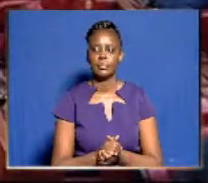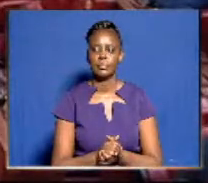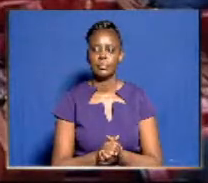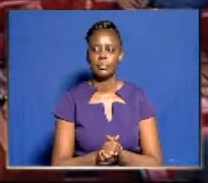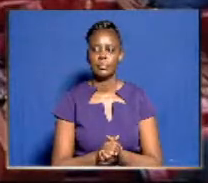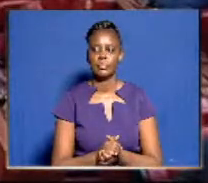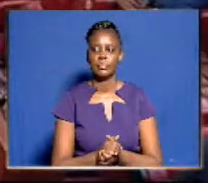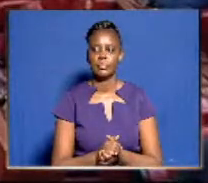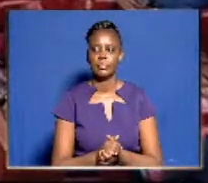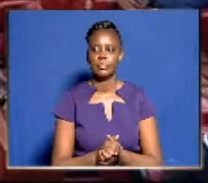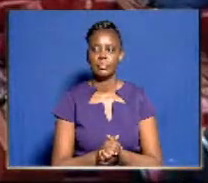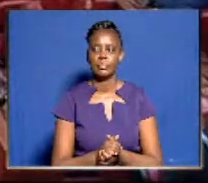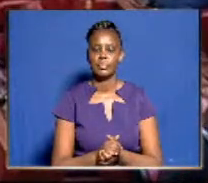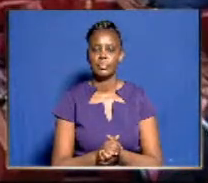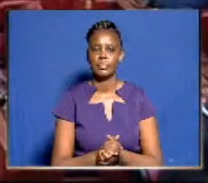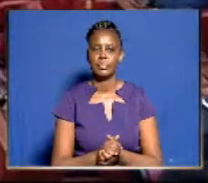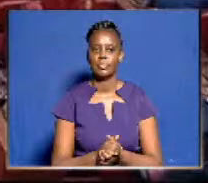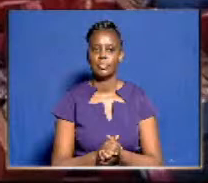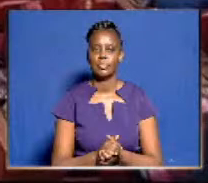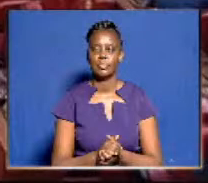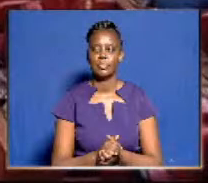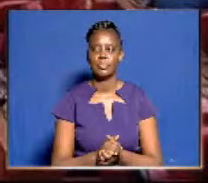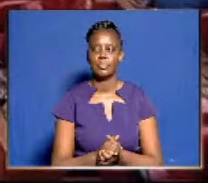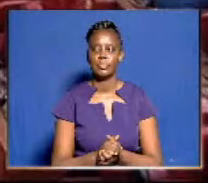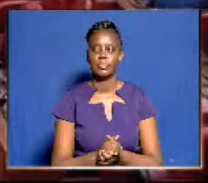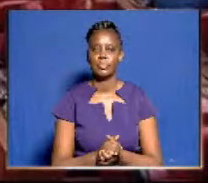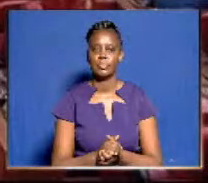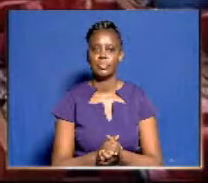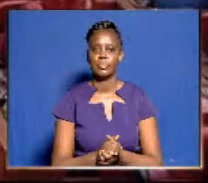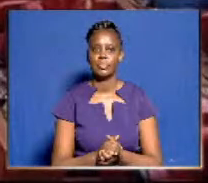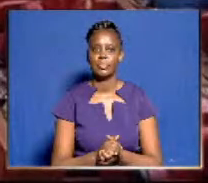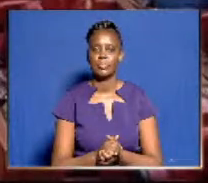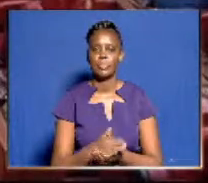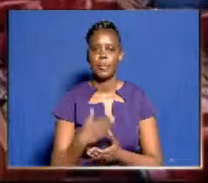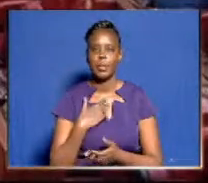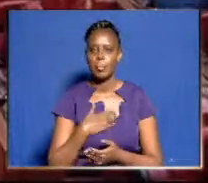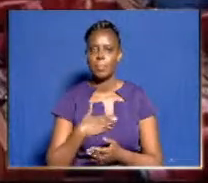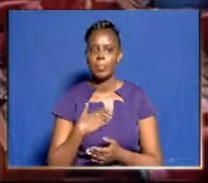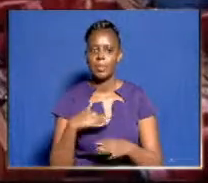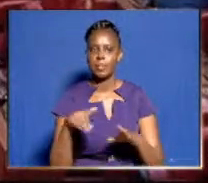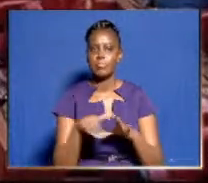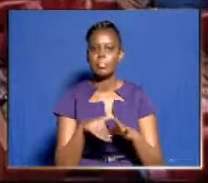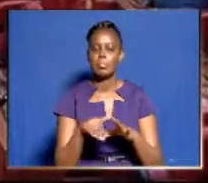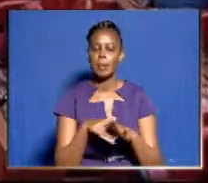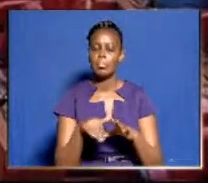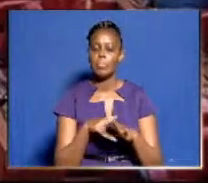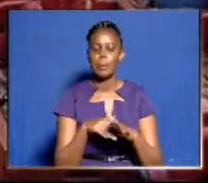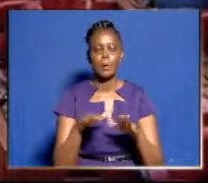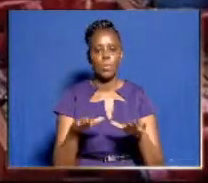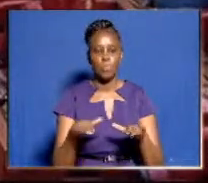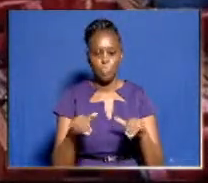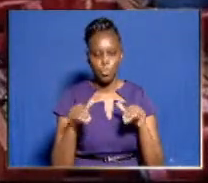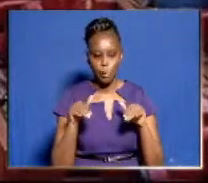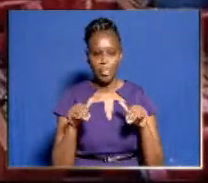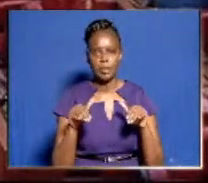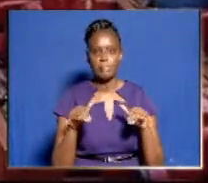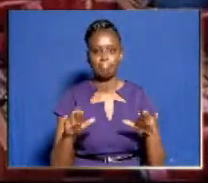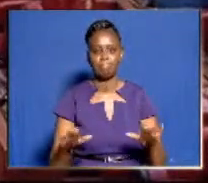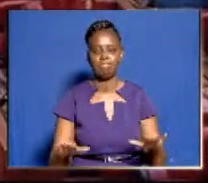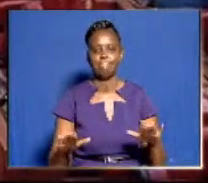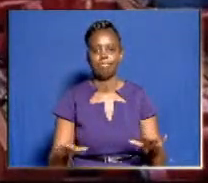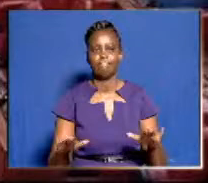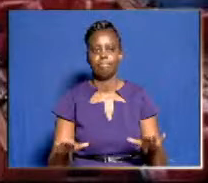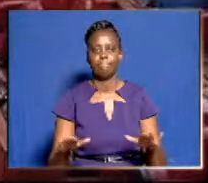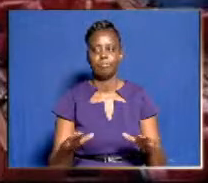The Honorable Member for the Honorable Christopher Malwa, just hold your horses. The Speaker is in charge. Relax.